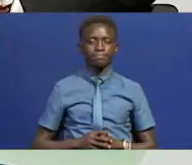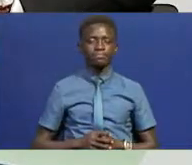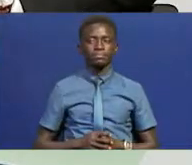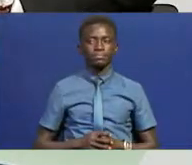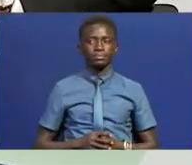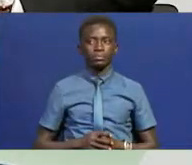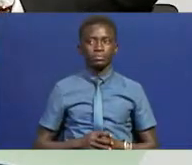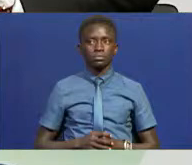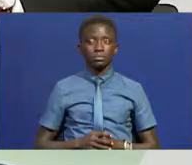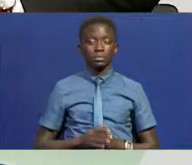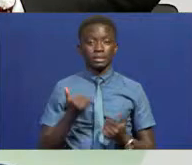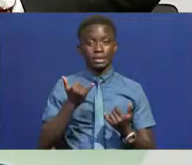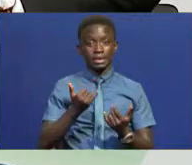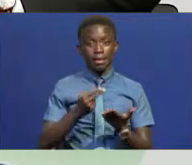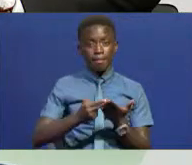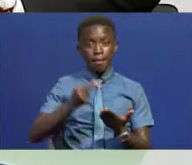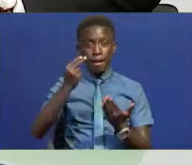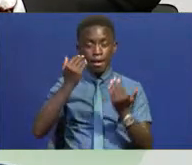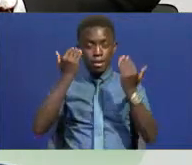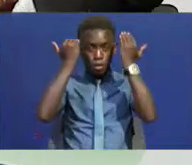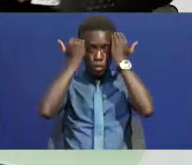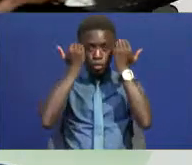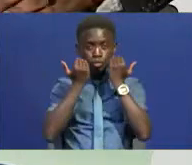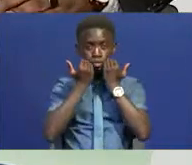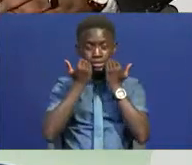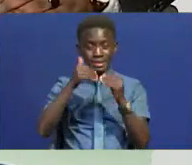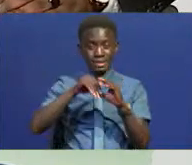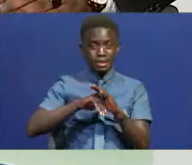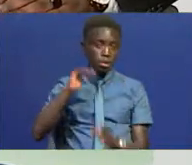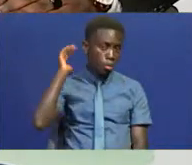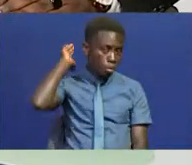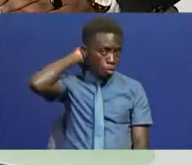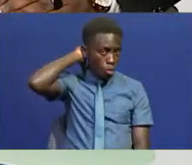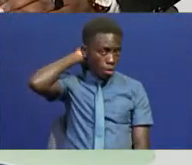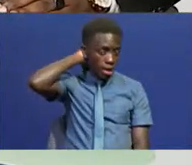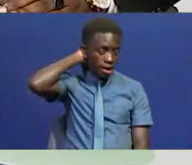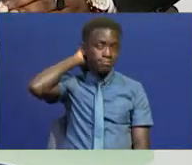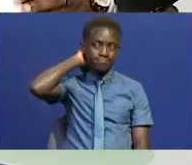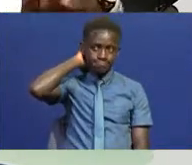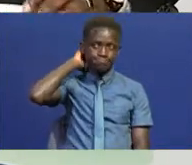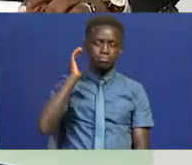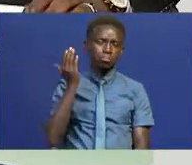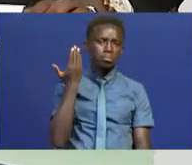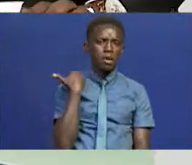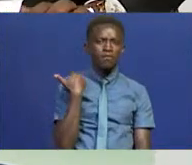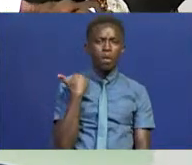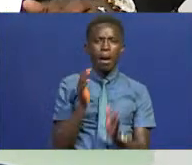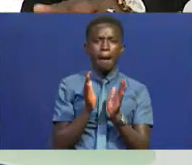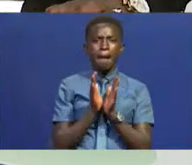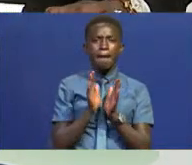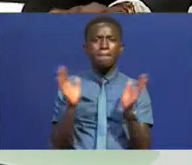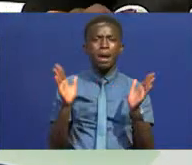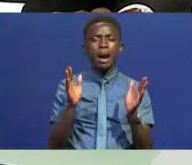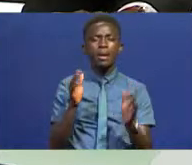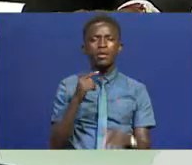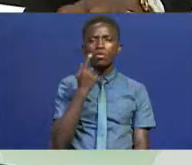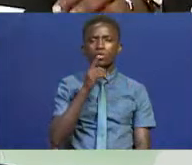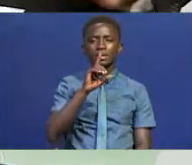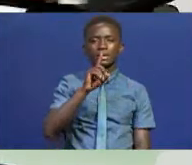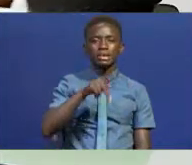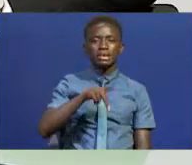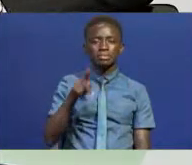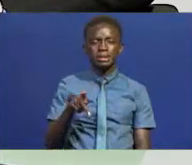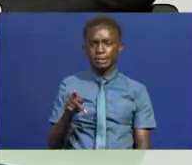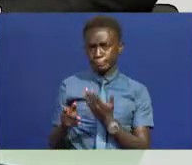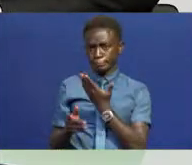And now the High Court sitting in Murang'a has halted the decision of the Director of Public Prosecutions, DPP, to charge former Governor Mwangi